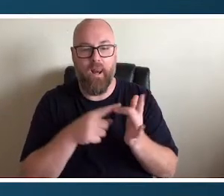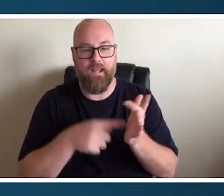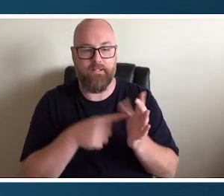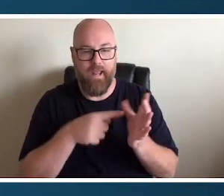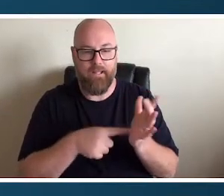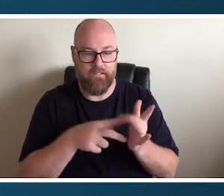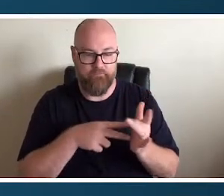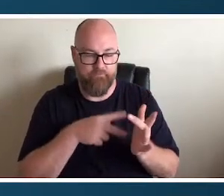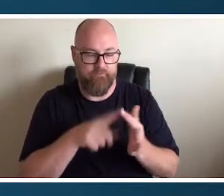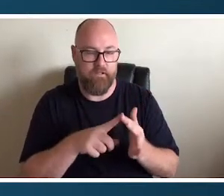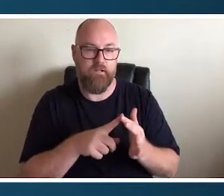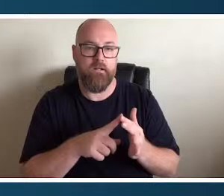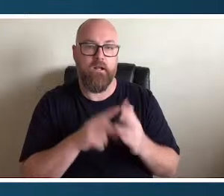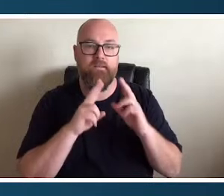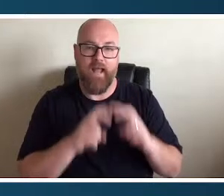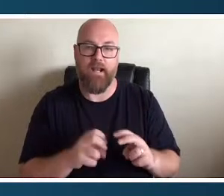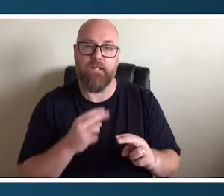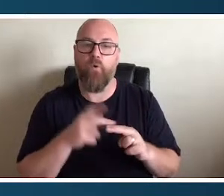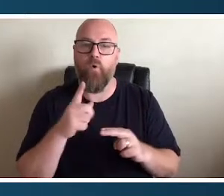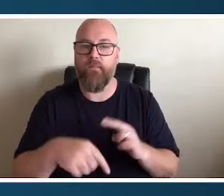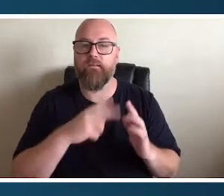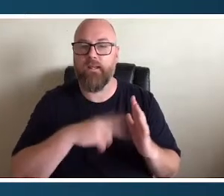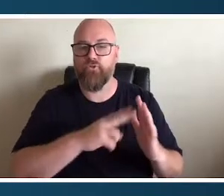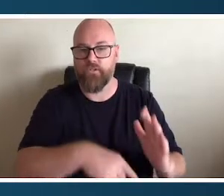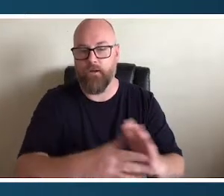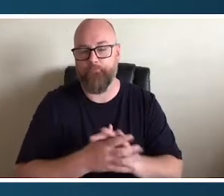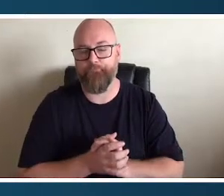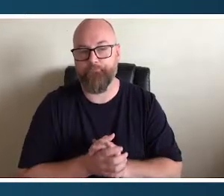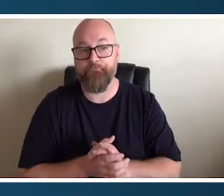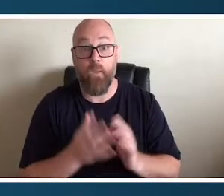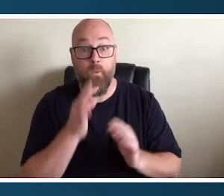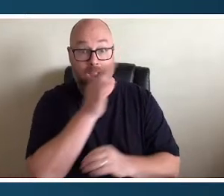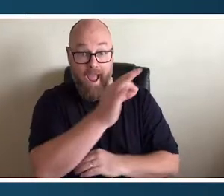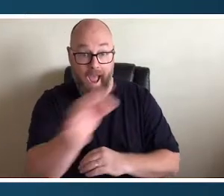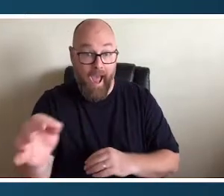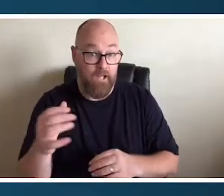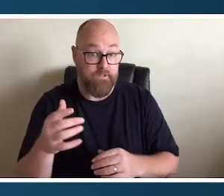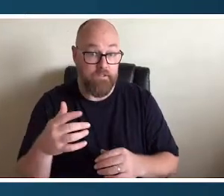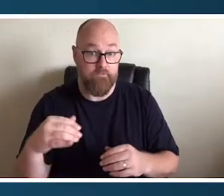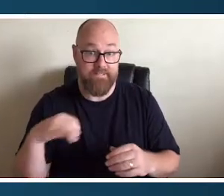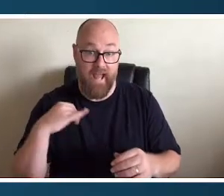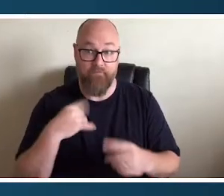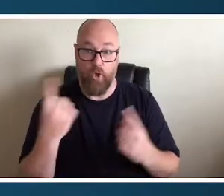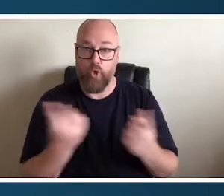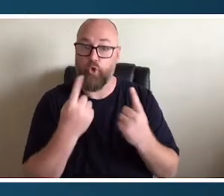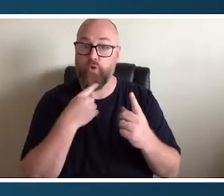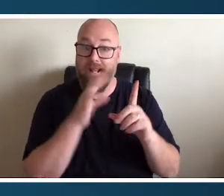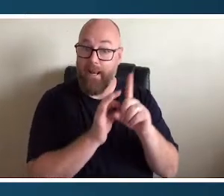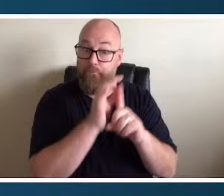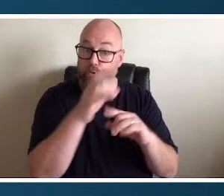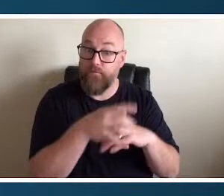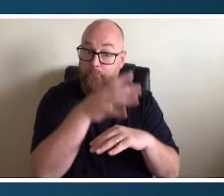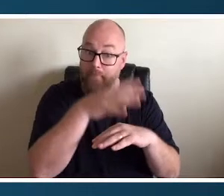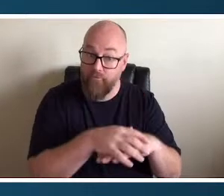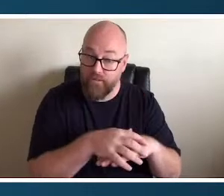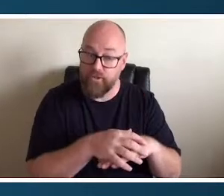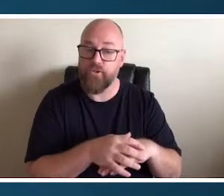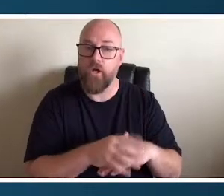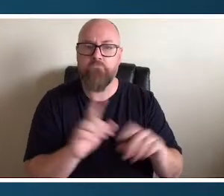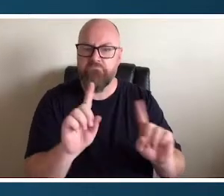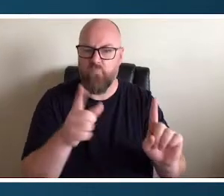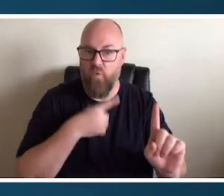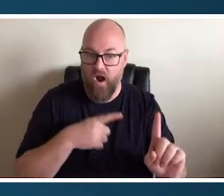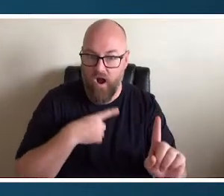literature. And when we ask workers who reported improved marital relationship, why does that